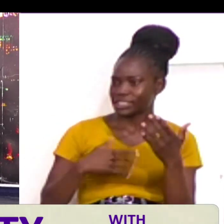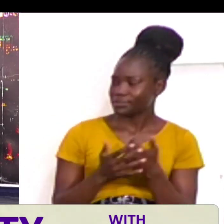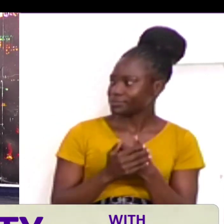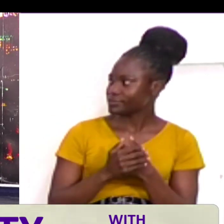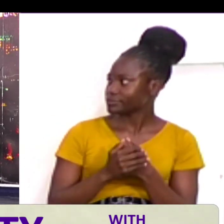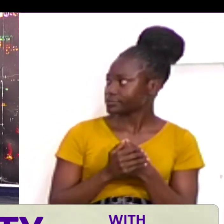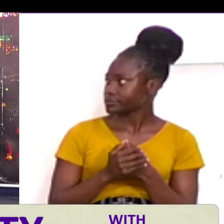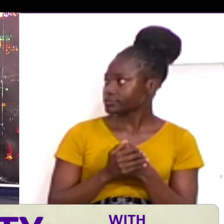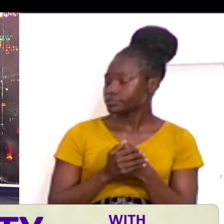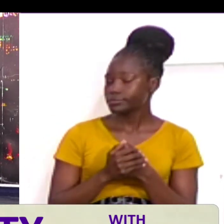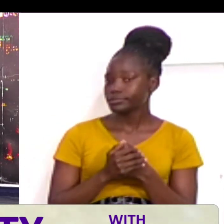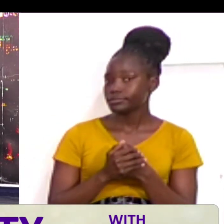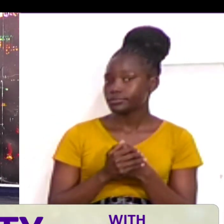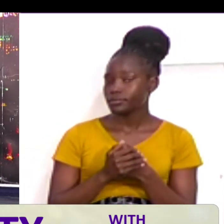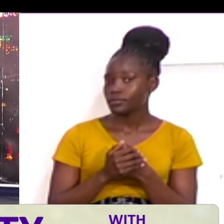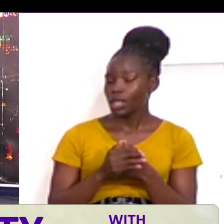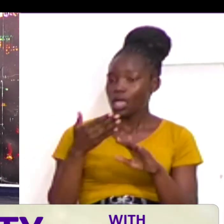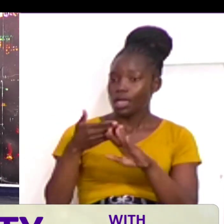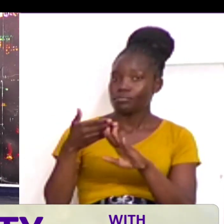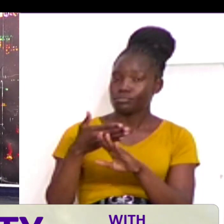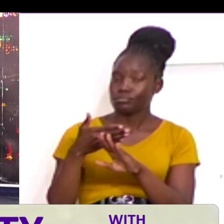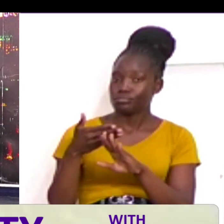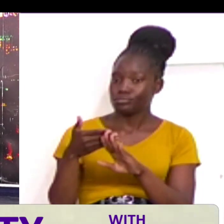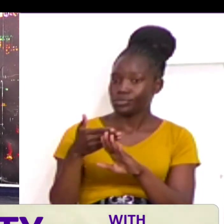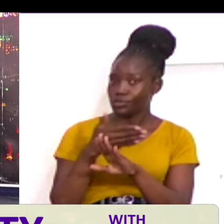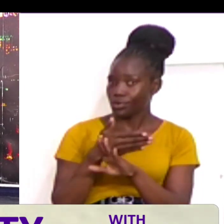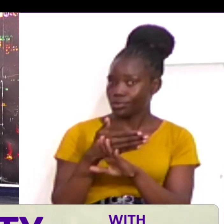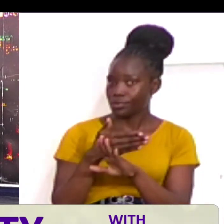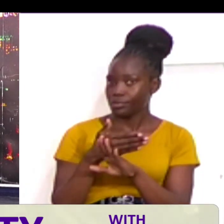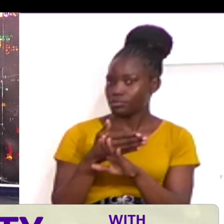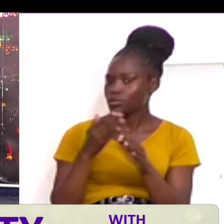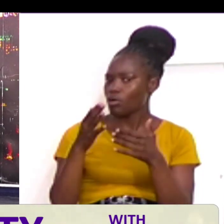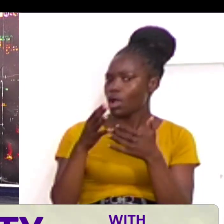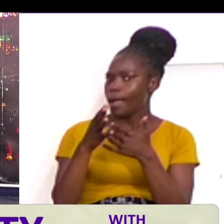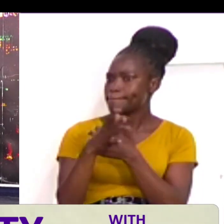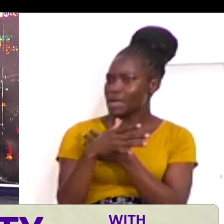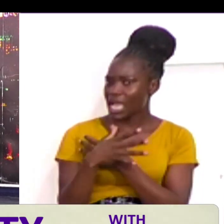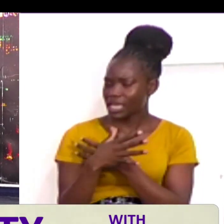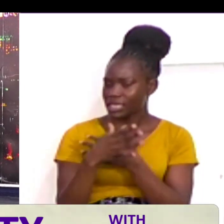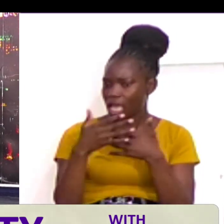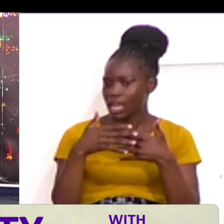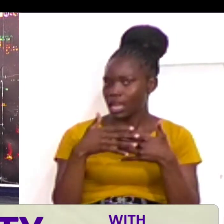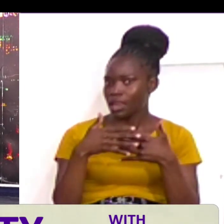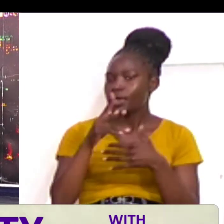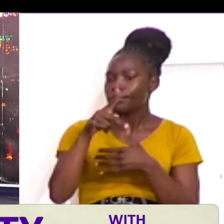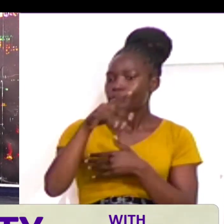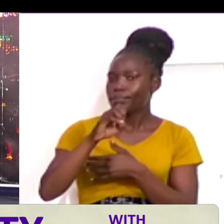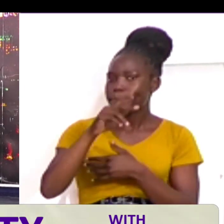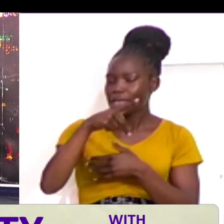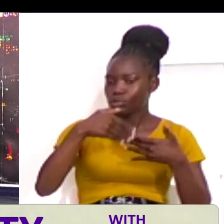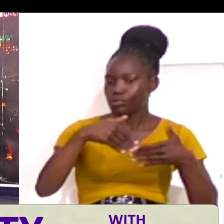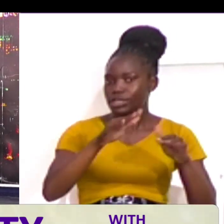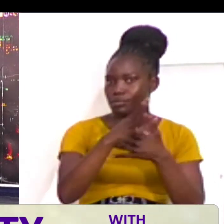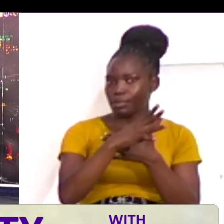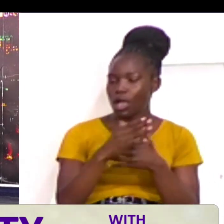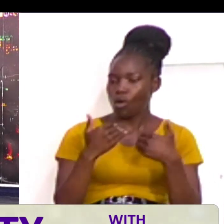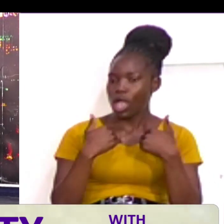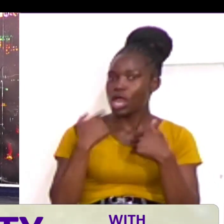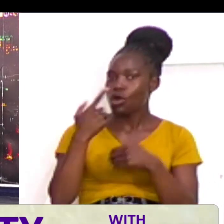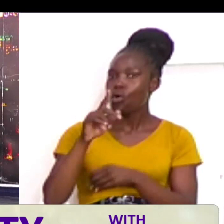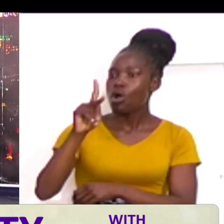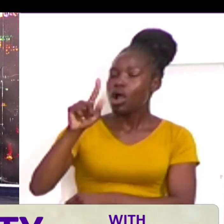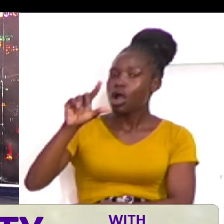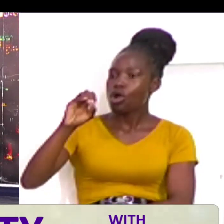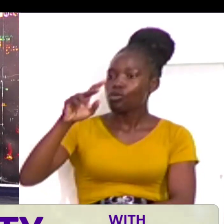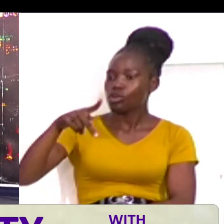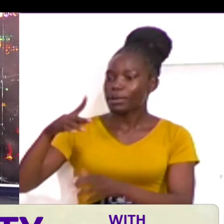and apparently. Before, even up until Bayern Munich left, Pep Guardiola ended, it was only Jurgen Kloop who alikuwa anampea